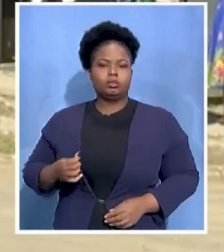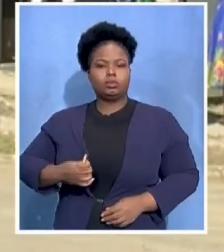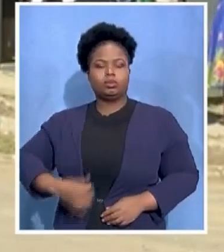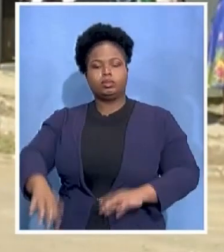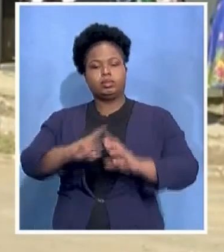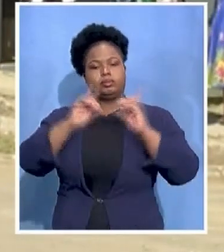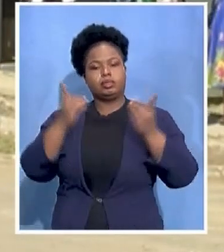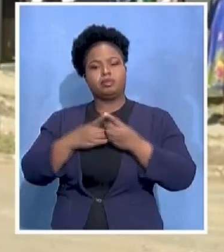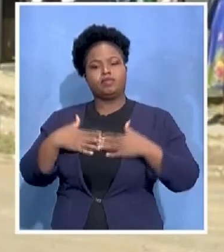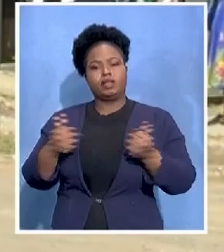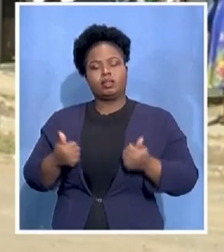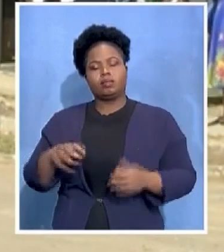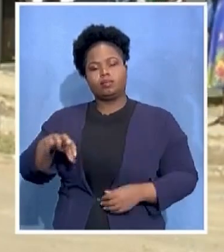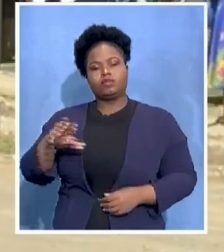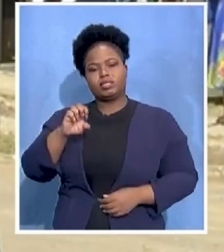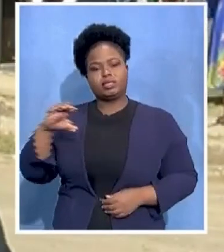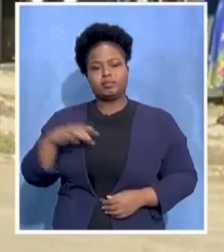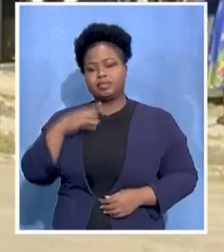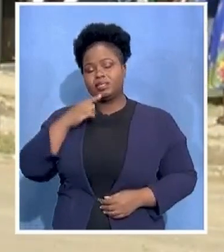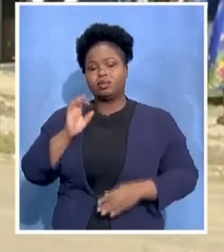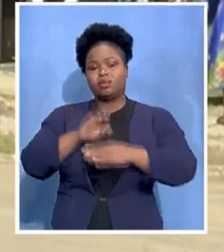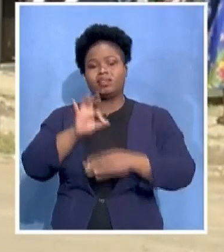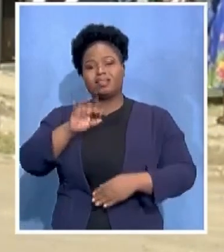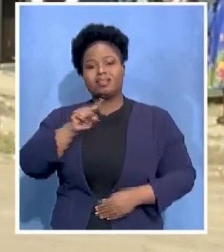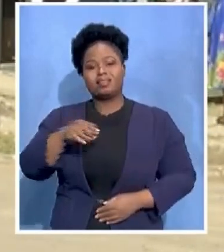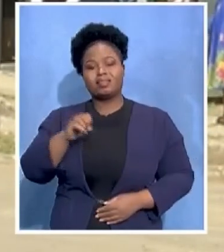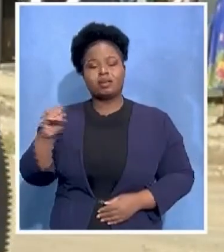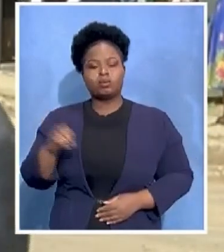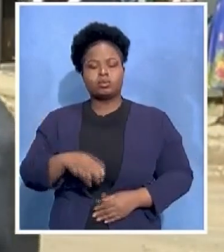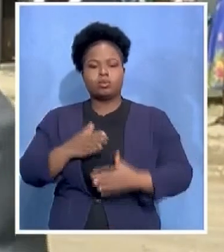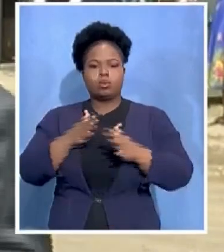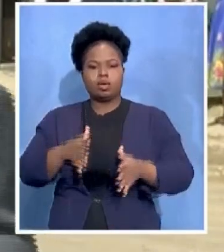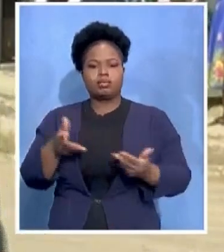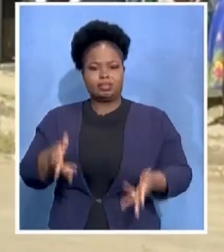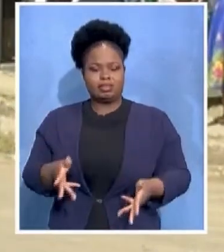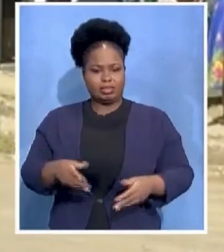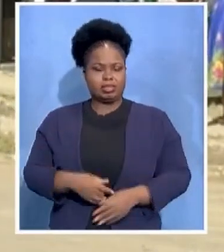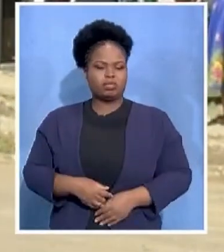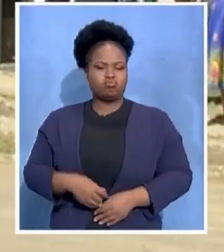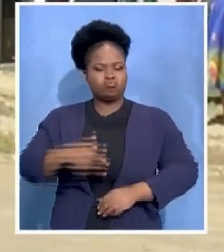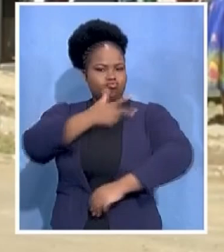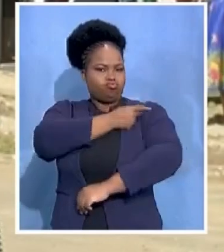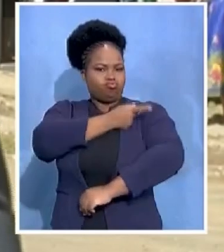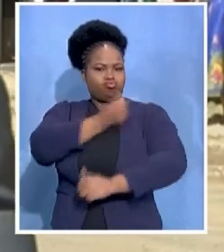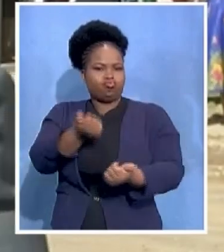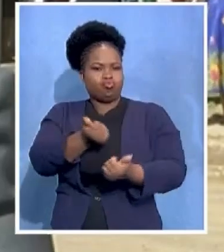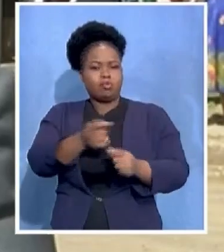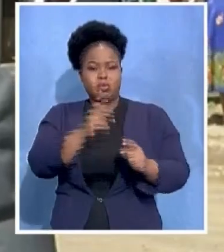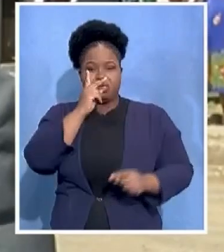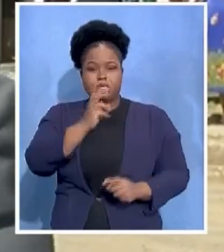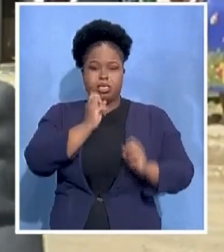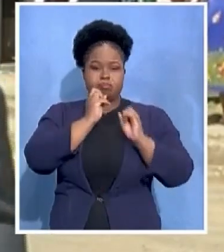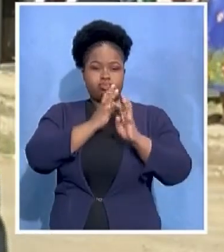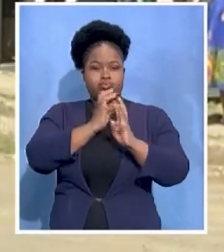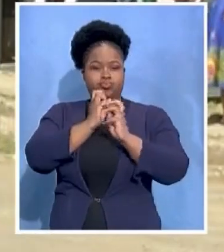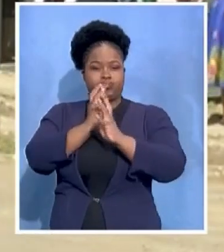workers had been inoculated here in the Eastern Cape. But as you see behind me, there are scores of healthcare workers, your doctors and the nurses